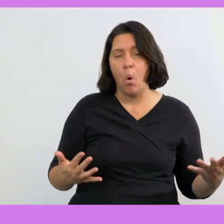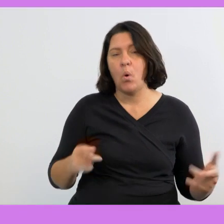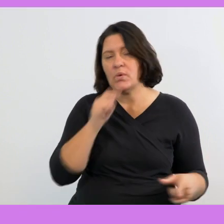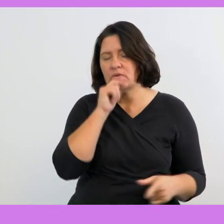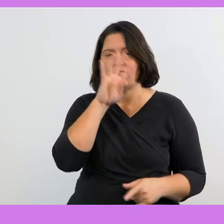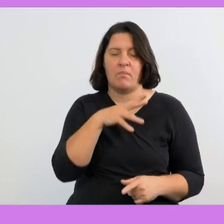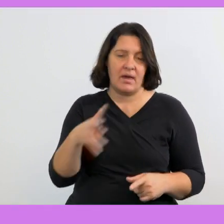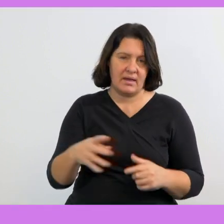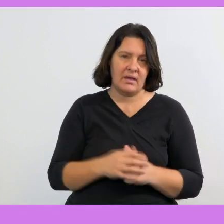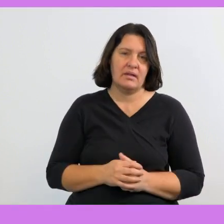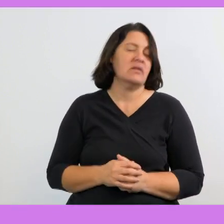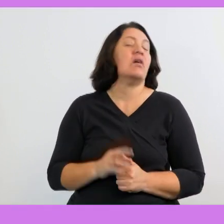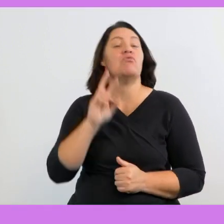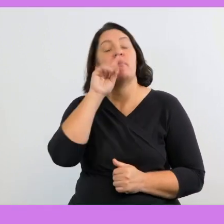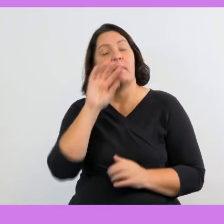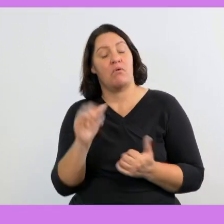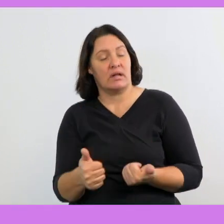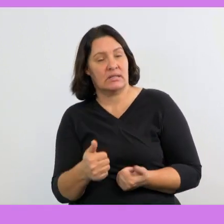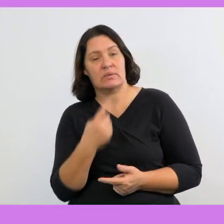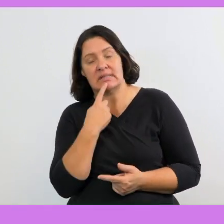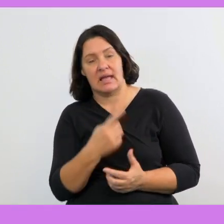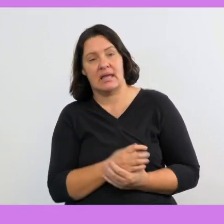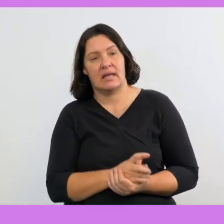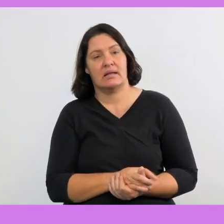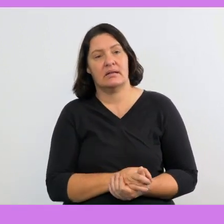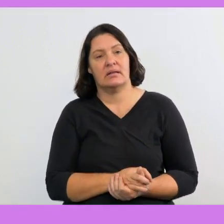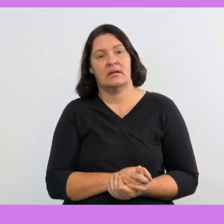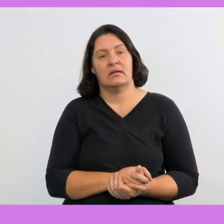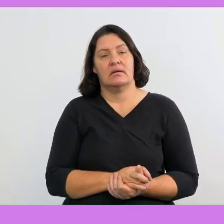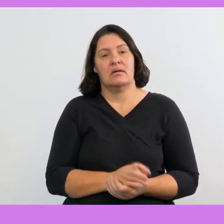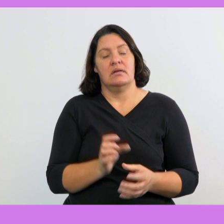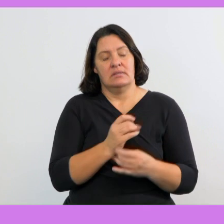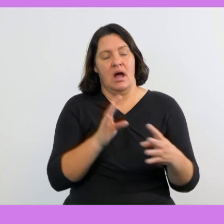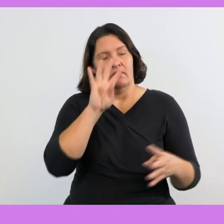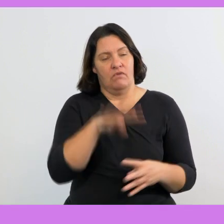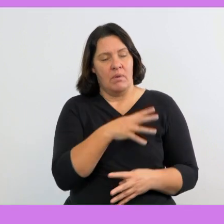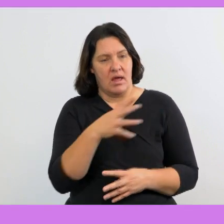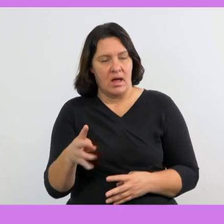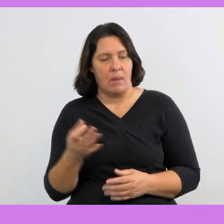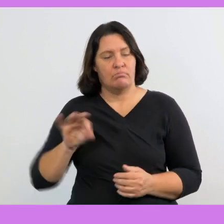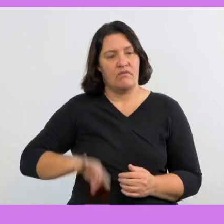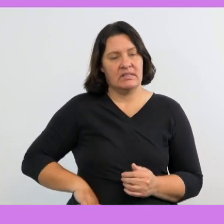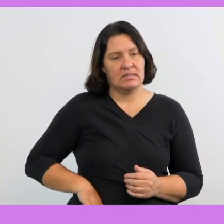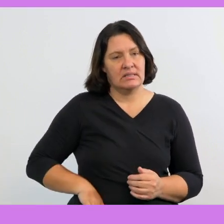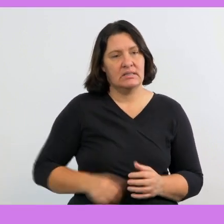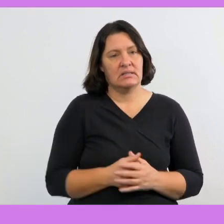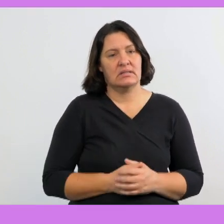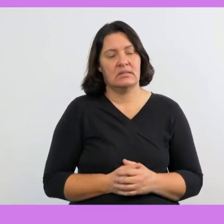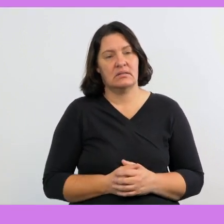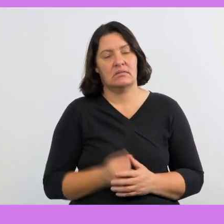can basically use the formula. So if I remember correctly, we are saying, let's first start with the formula, that is